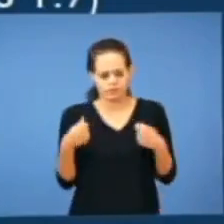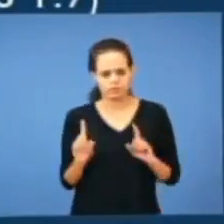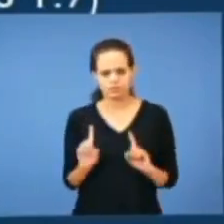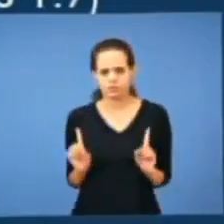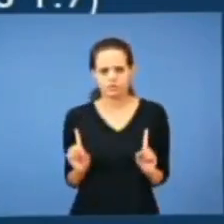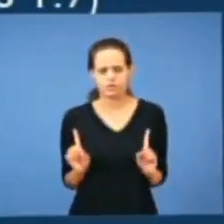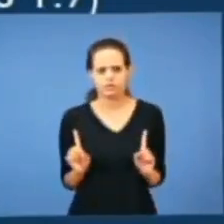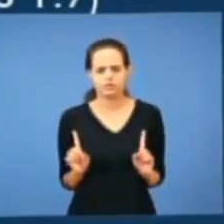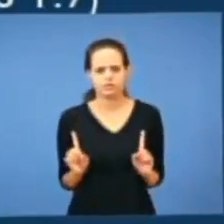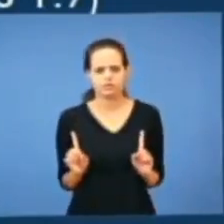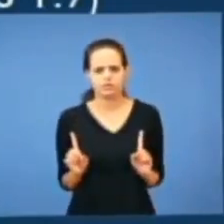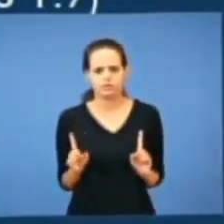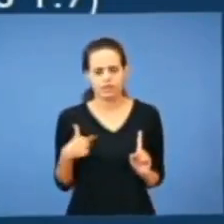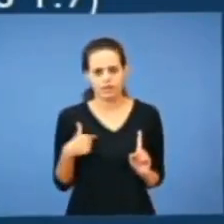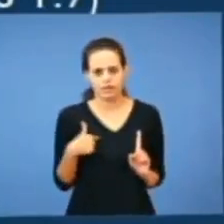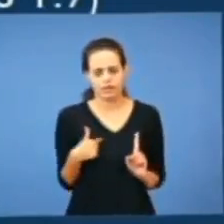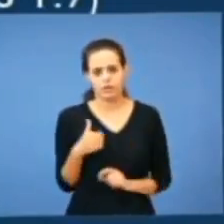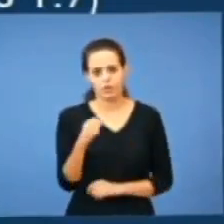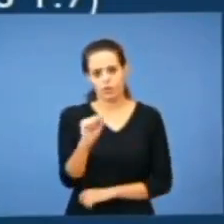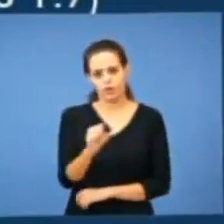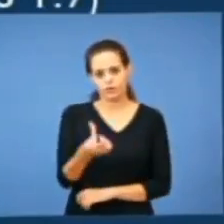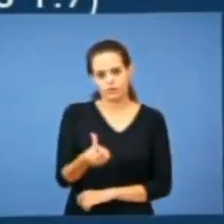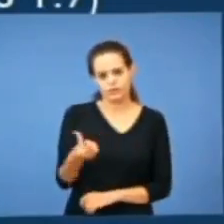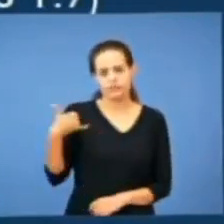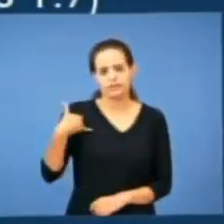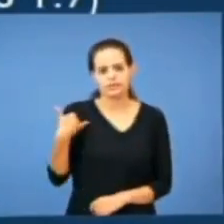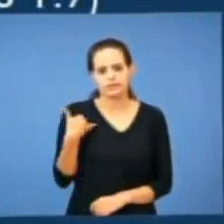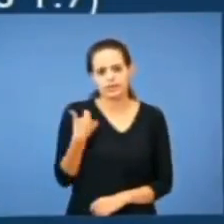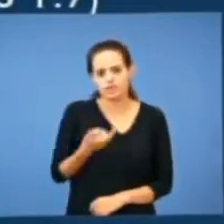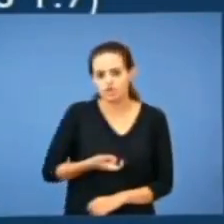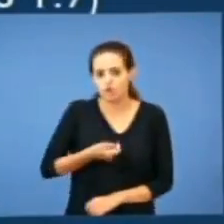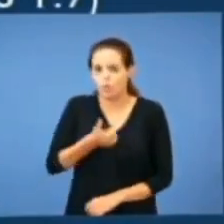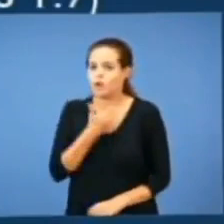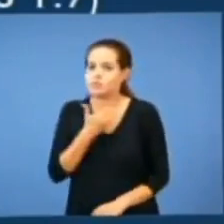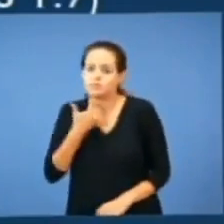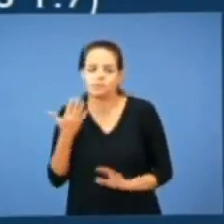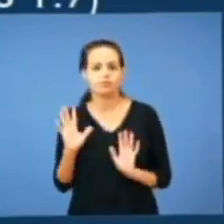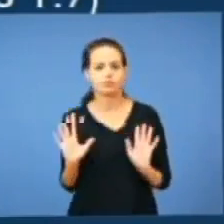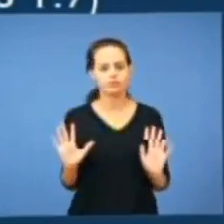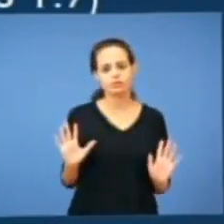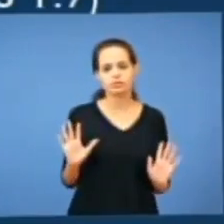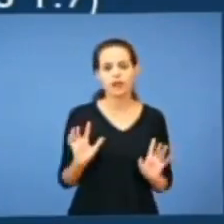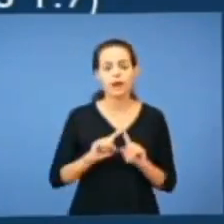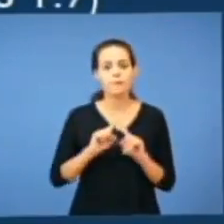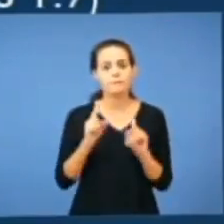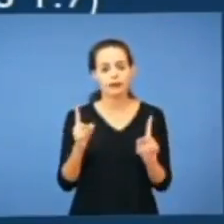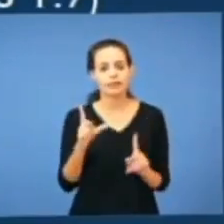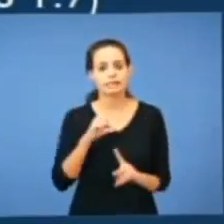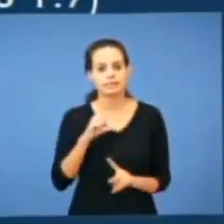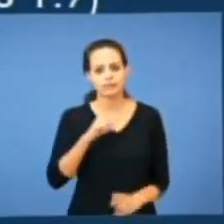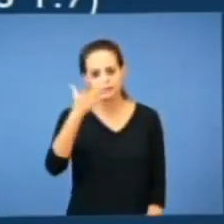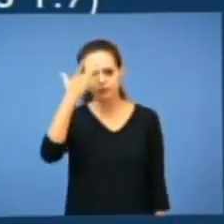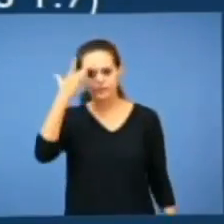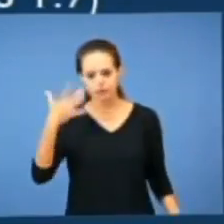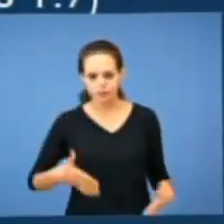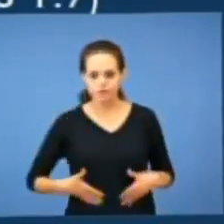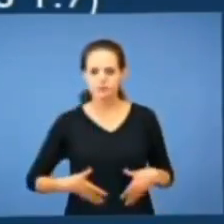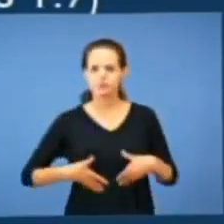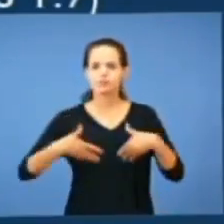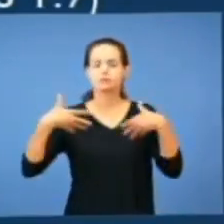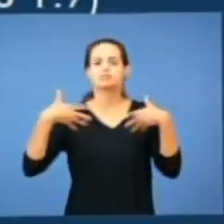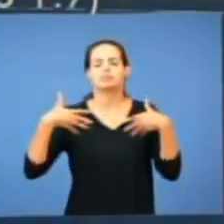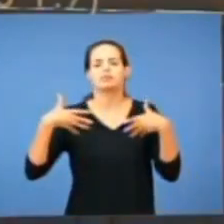I'm here. I never needed people. I'm 86 years old. I'm closer to dying than most